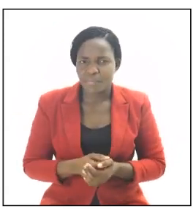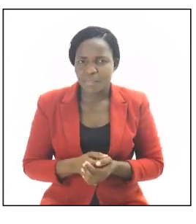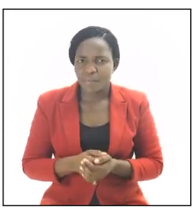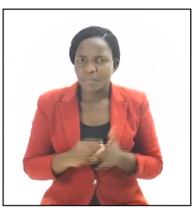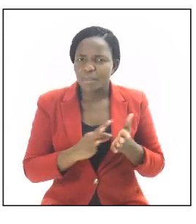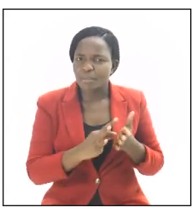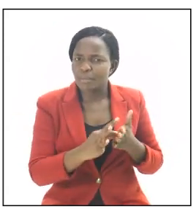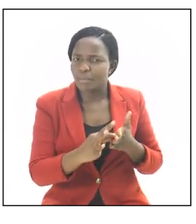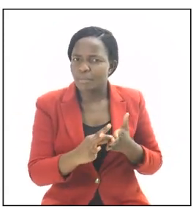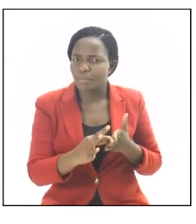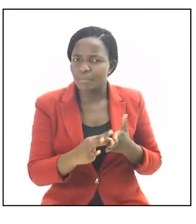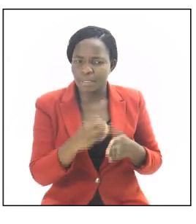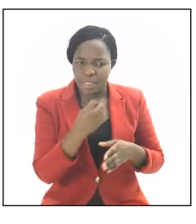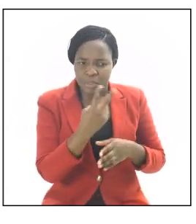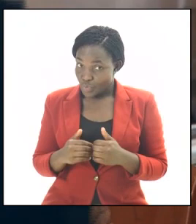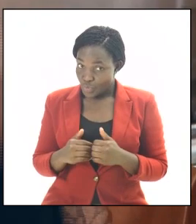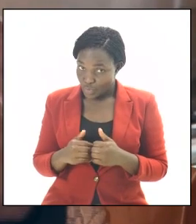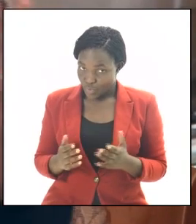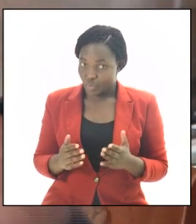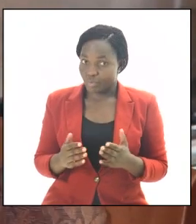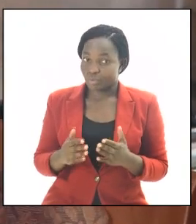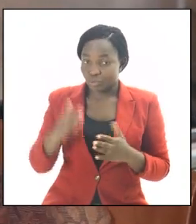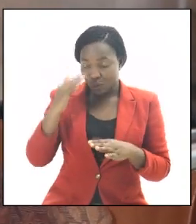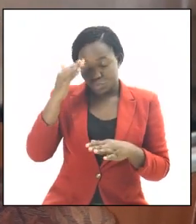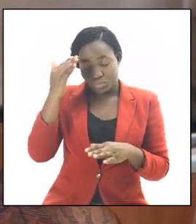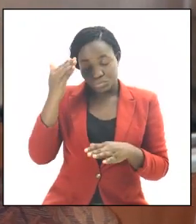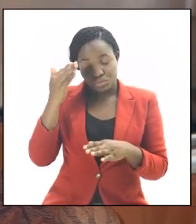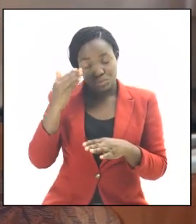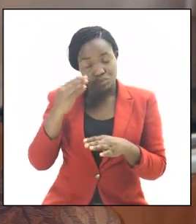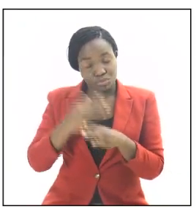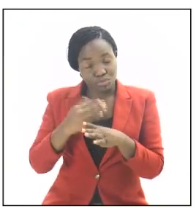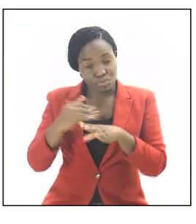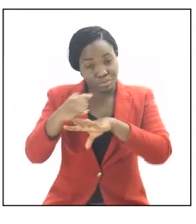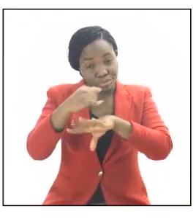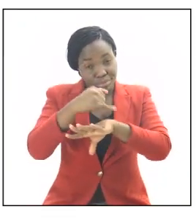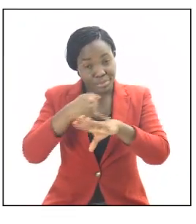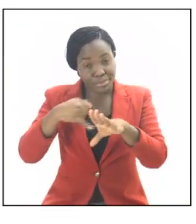formula will be 2 times radius times pi.